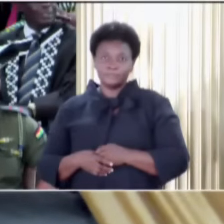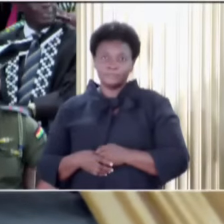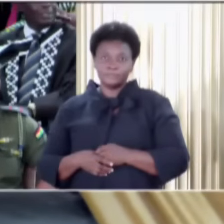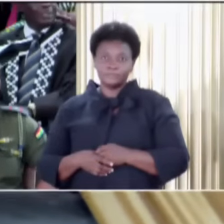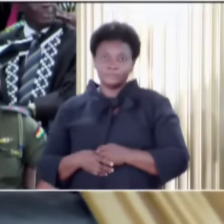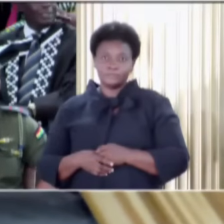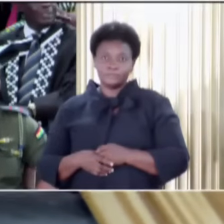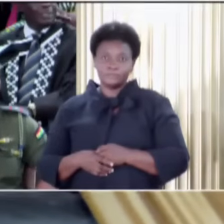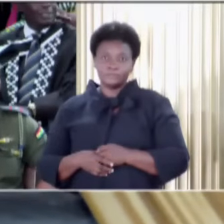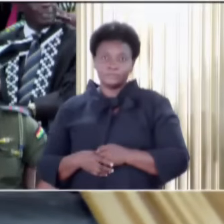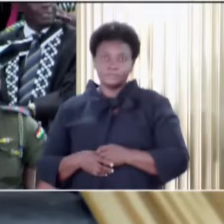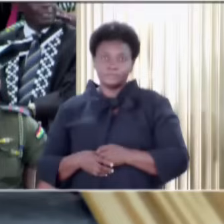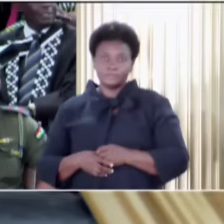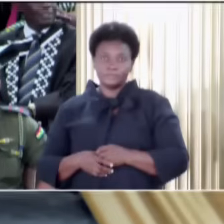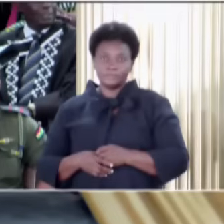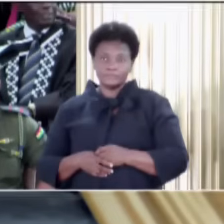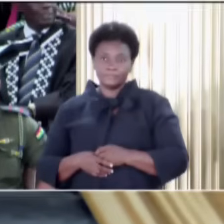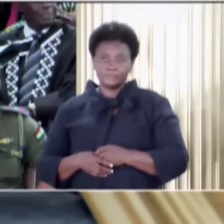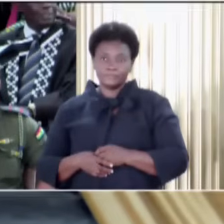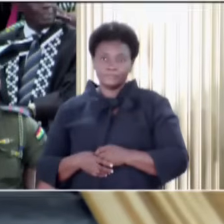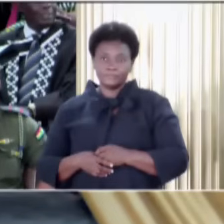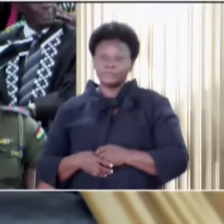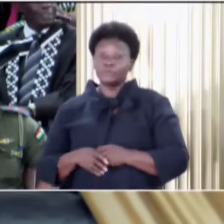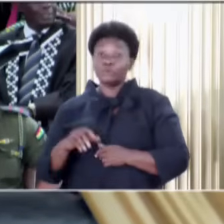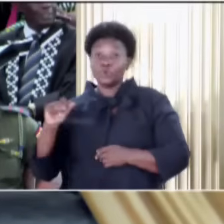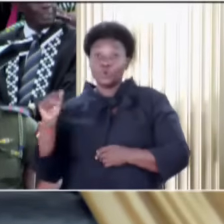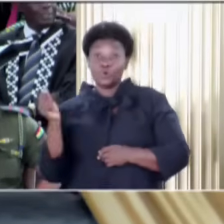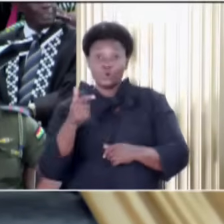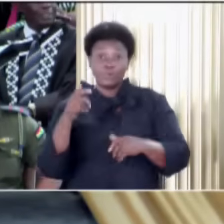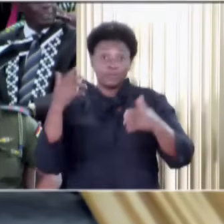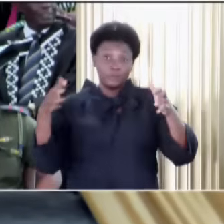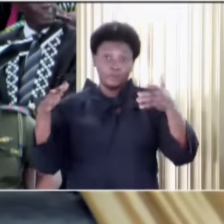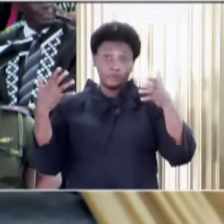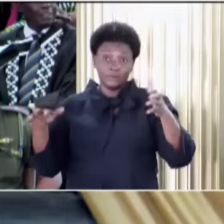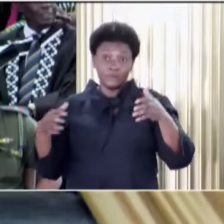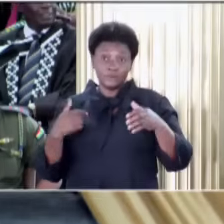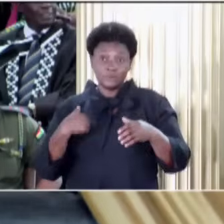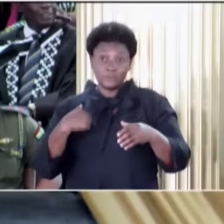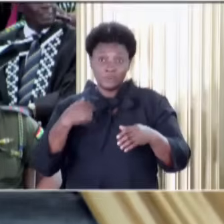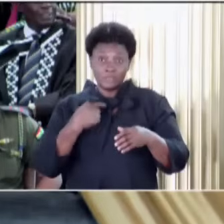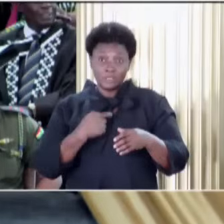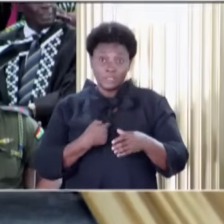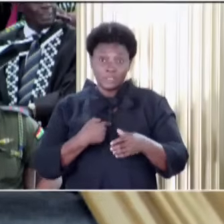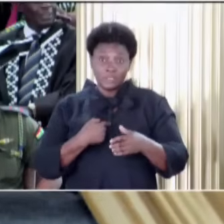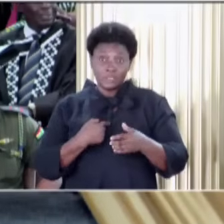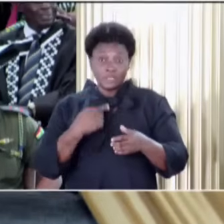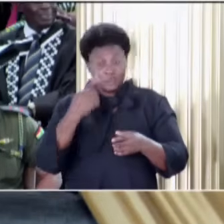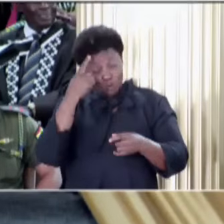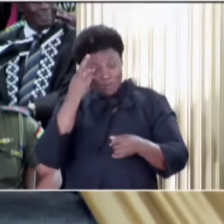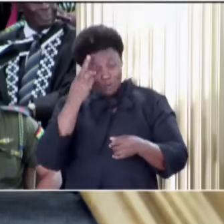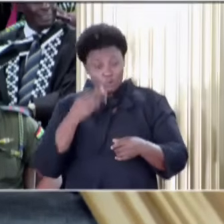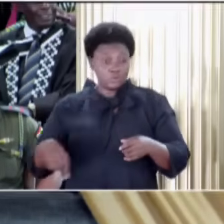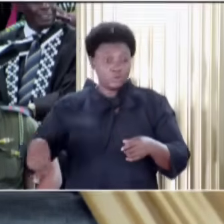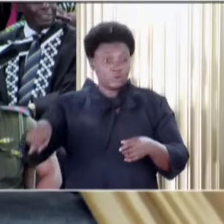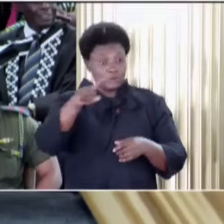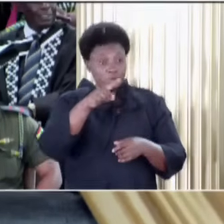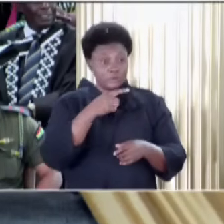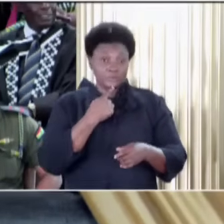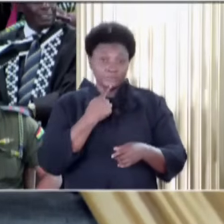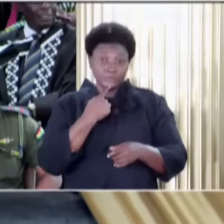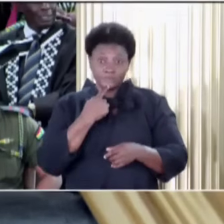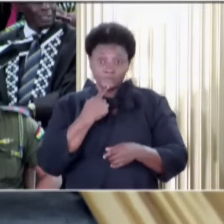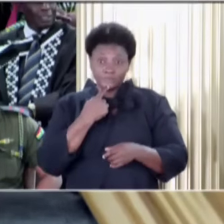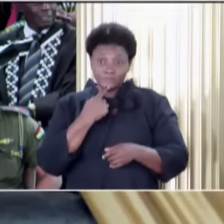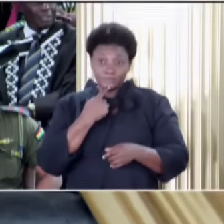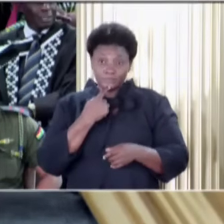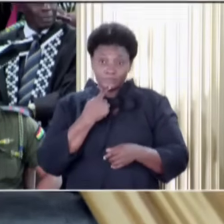All of you have been clapping for me, but I am here because of all of us. So I want you to look at